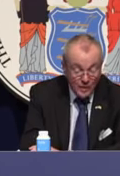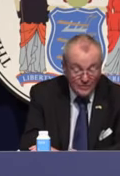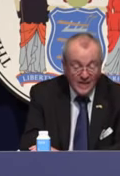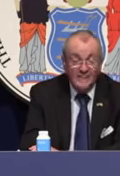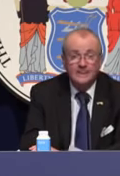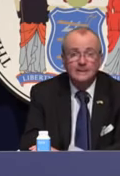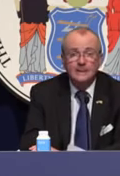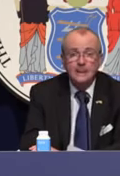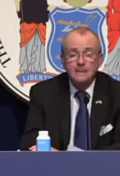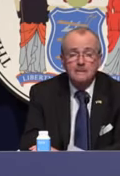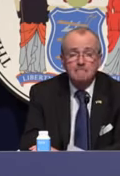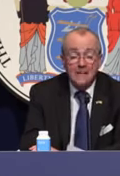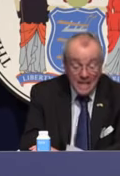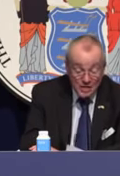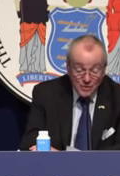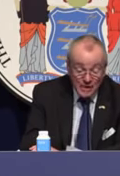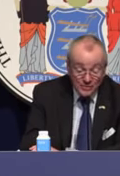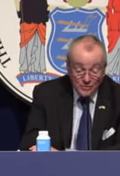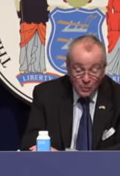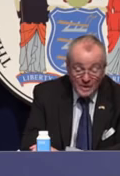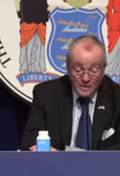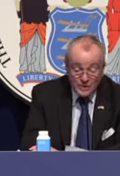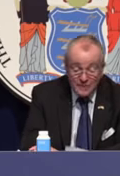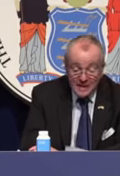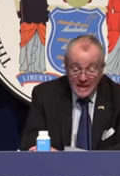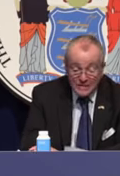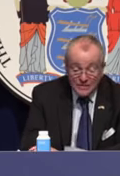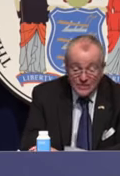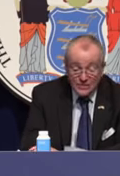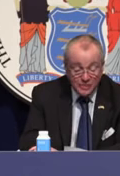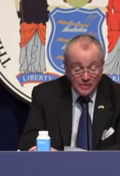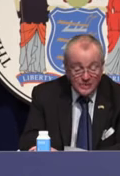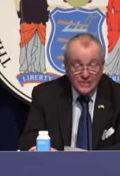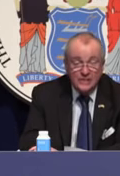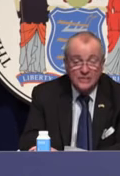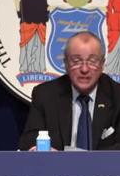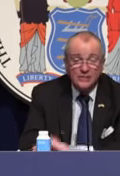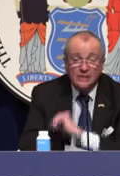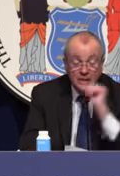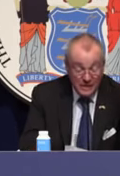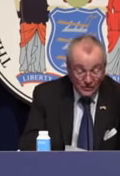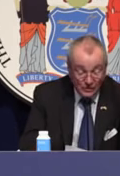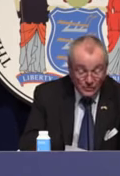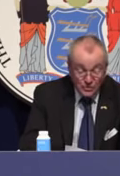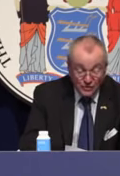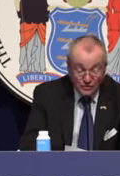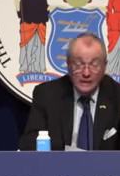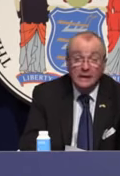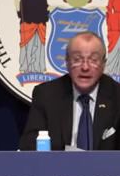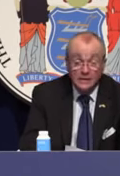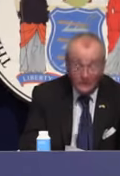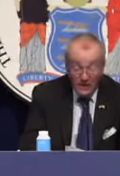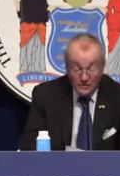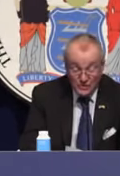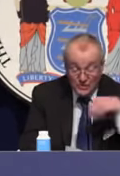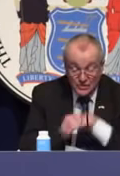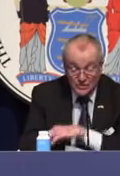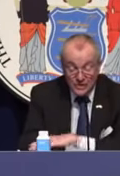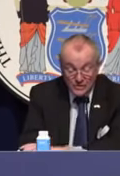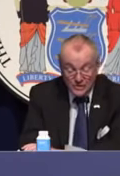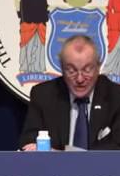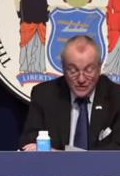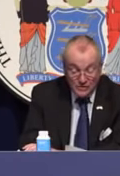in the weeks ahead. And NJ Transit is working to expand access to similar testing sites in Central Jersey and in South